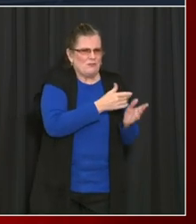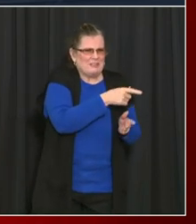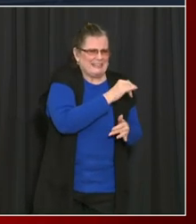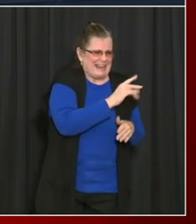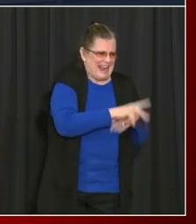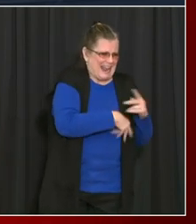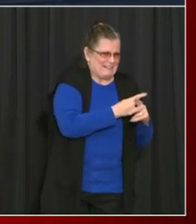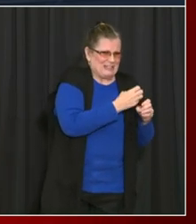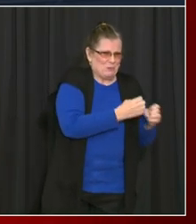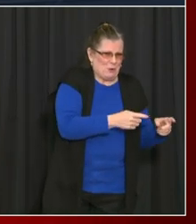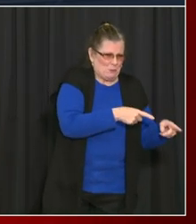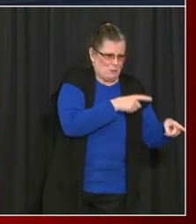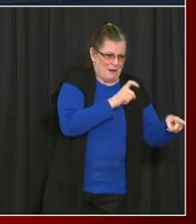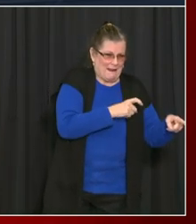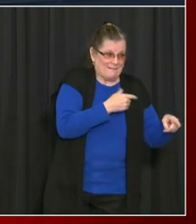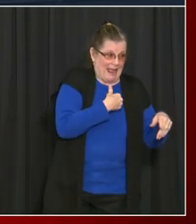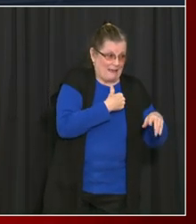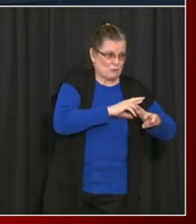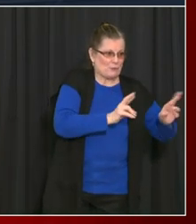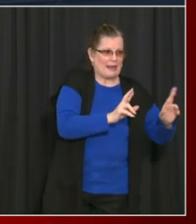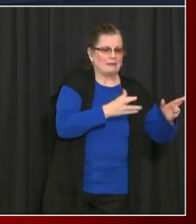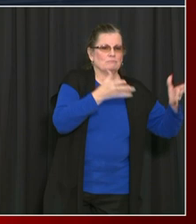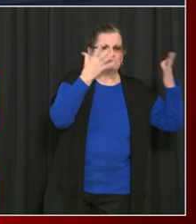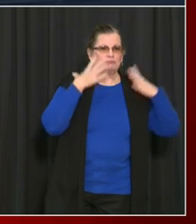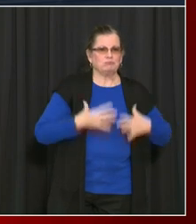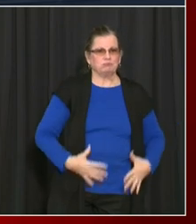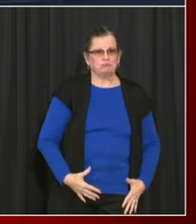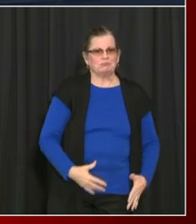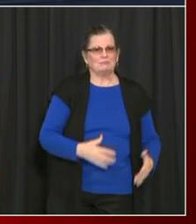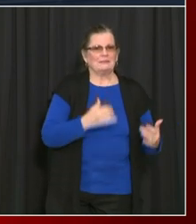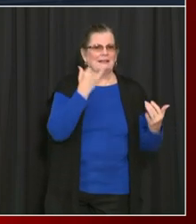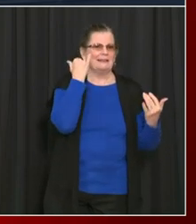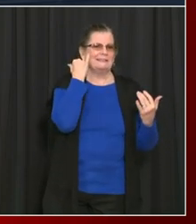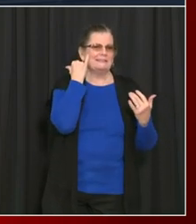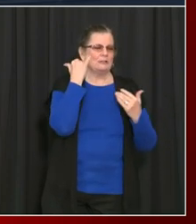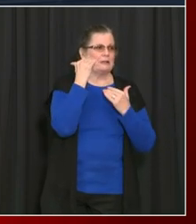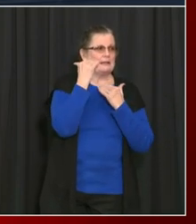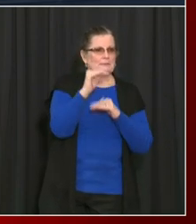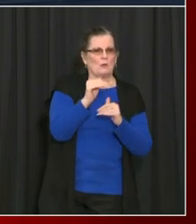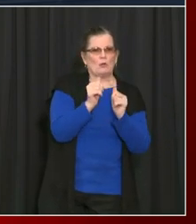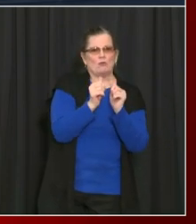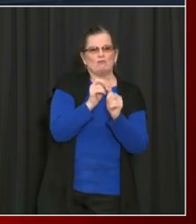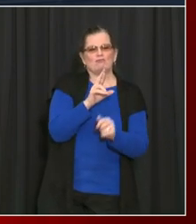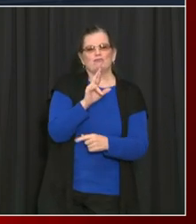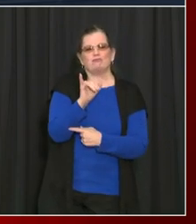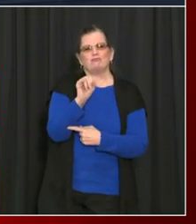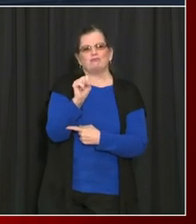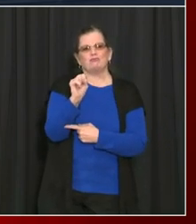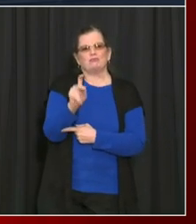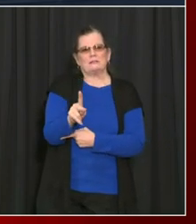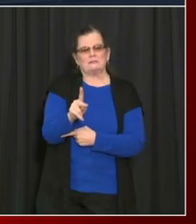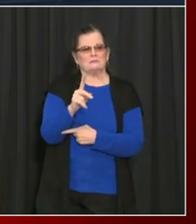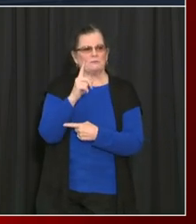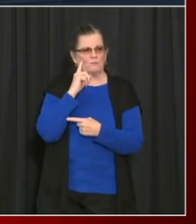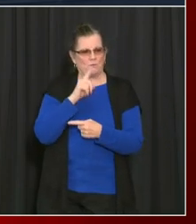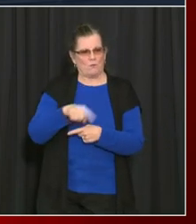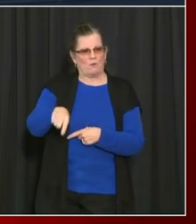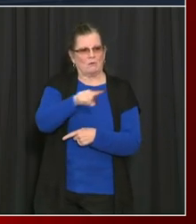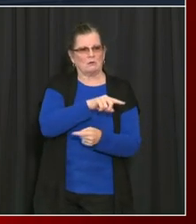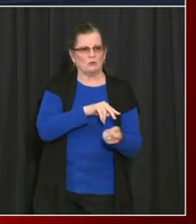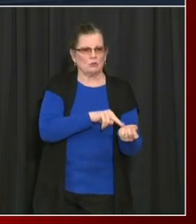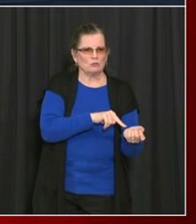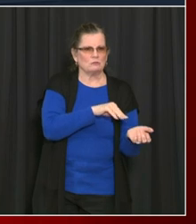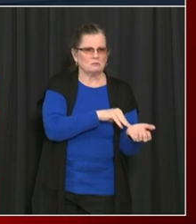have available could be done with limited risk to the patient and their staff, and also